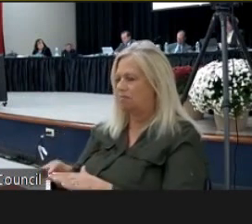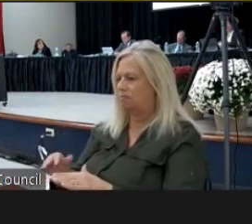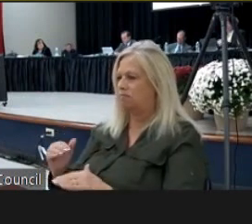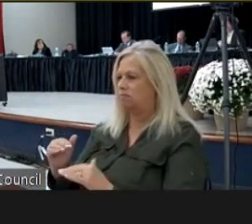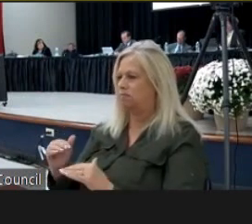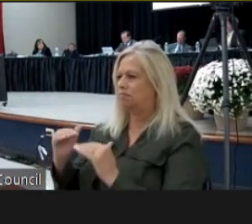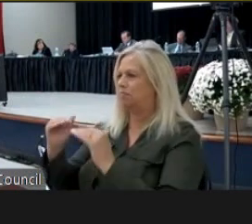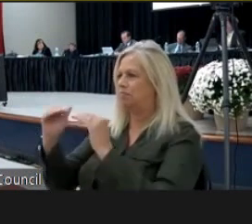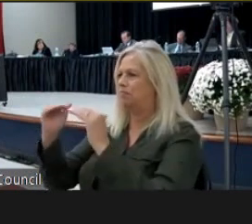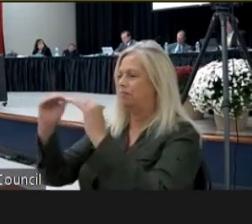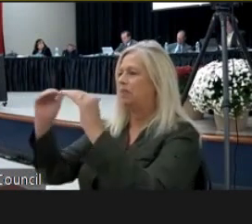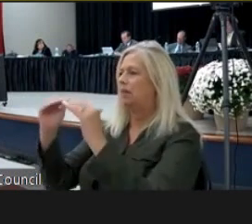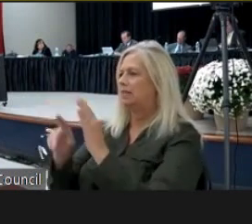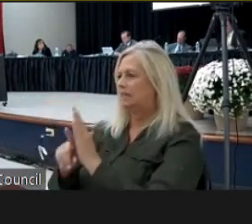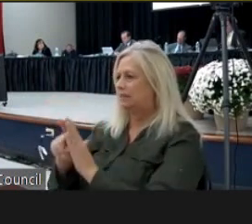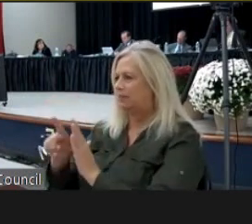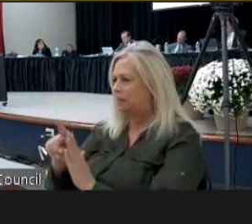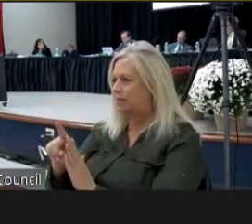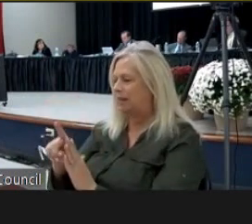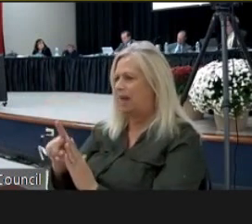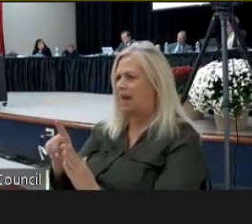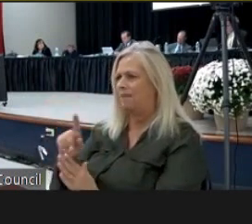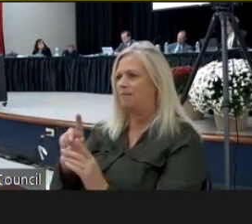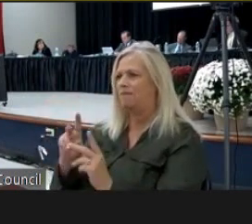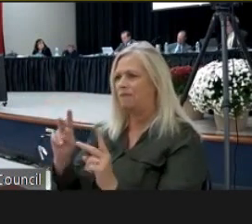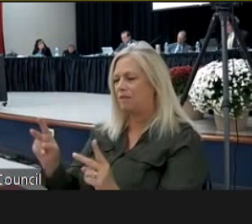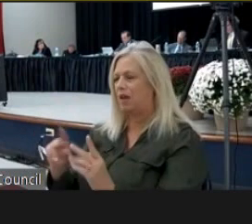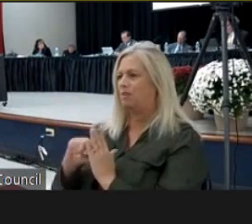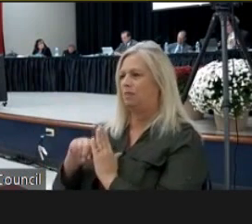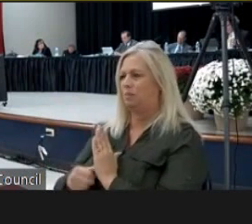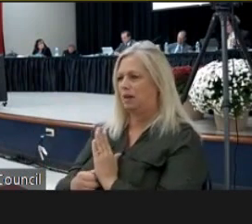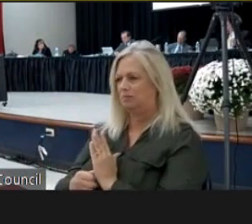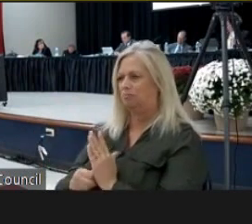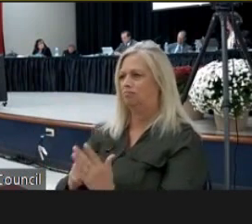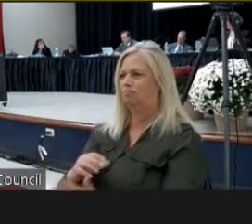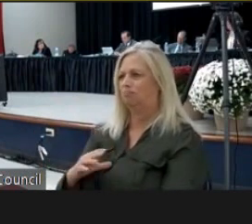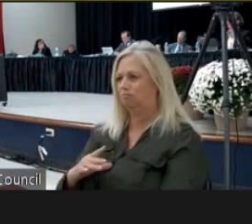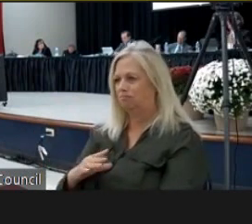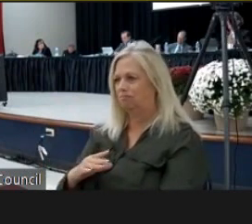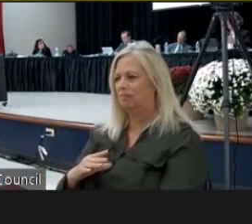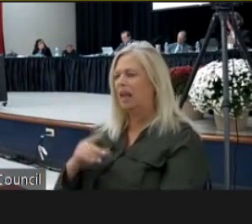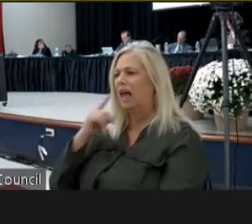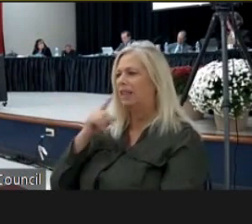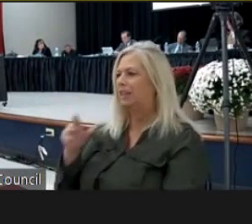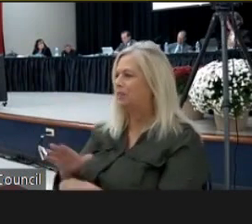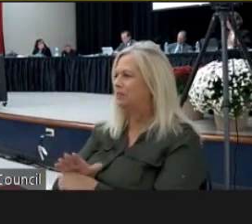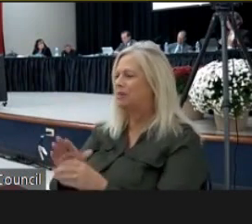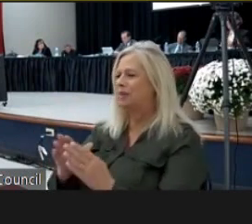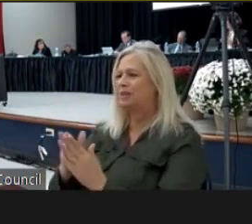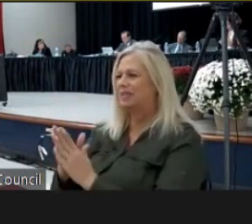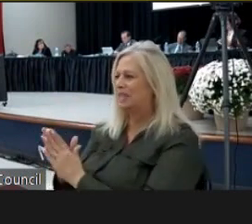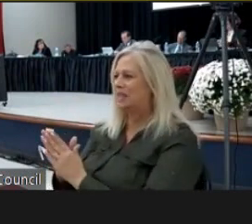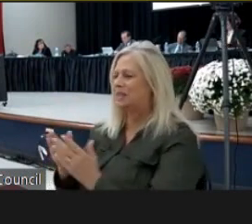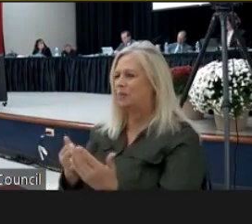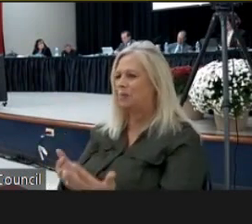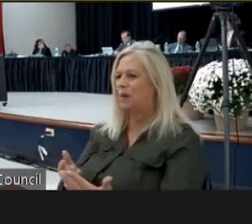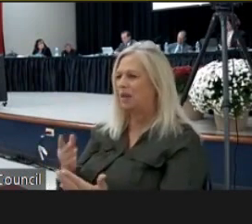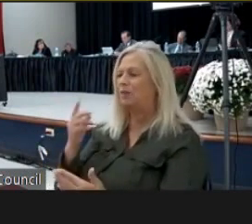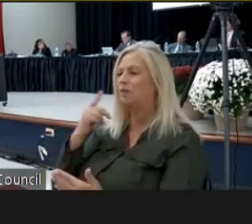and I'm impressed. This is really good. I mean, I think the whole city's been waiting for us to do something on the